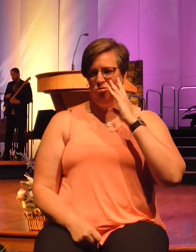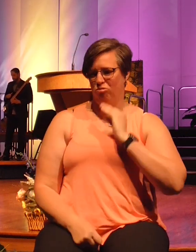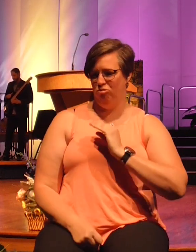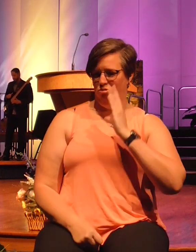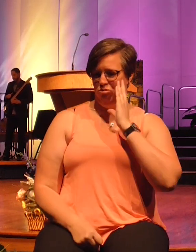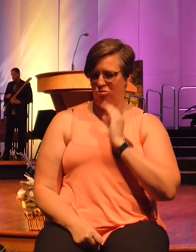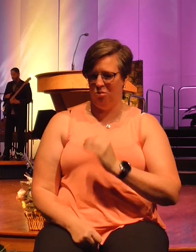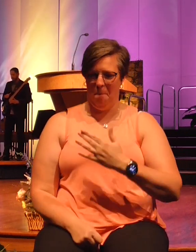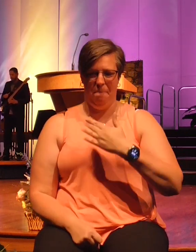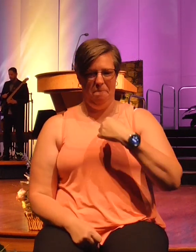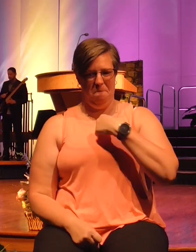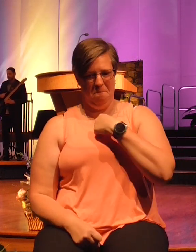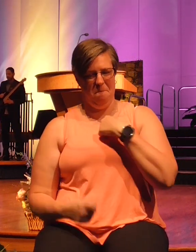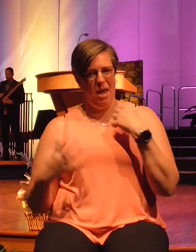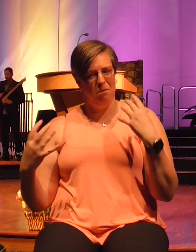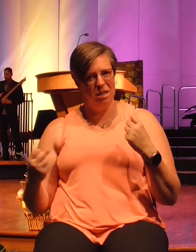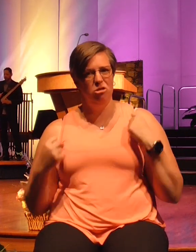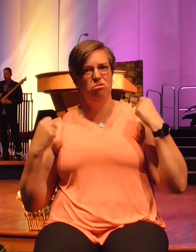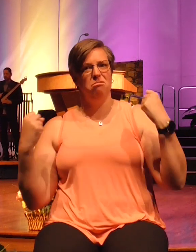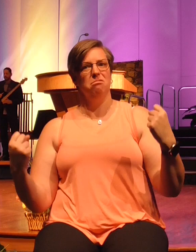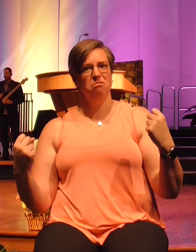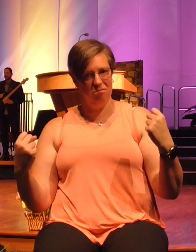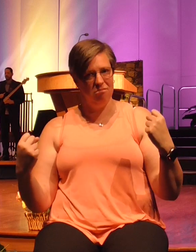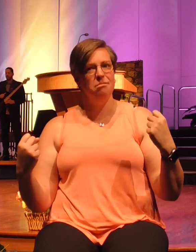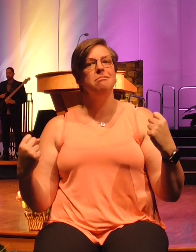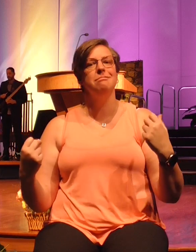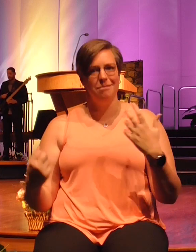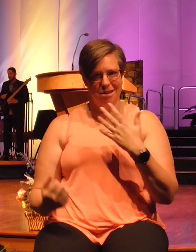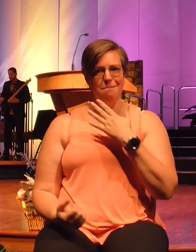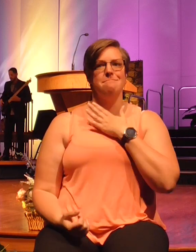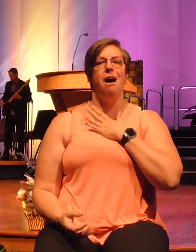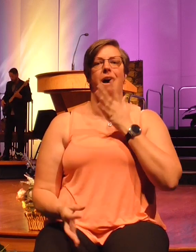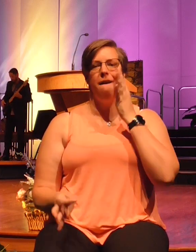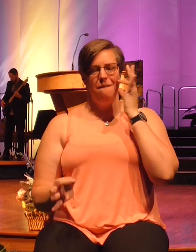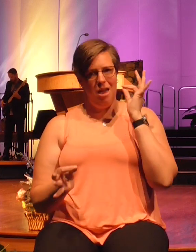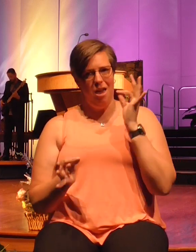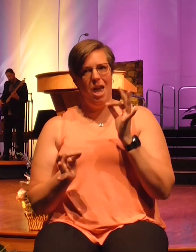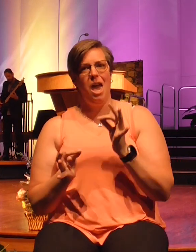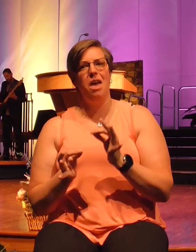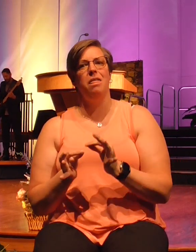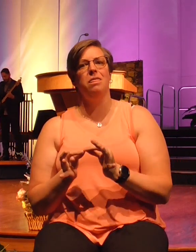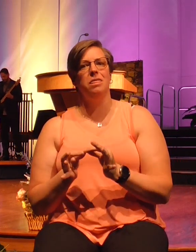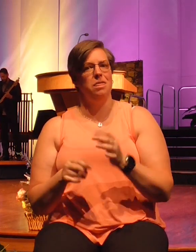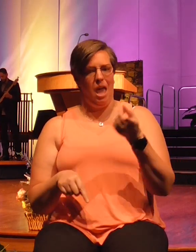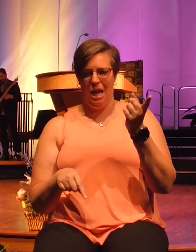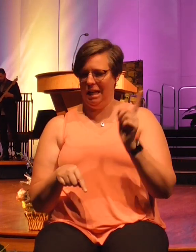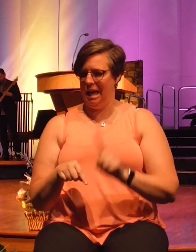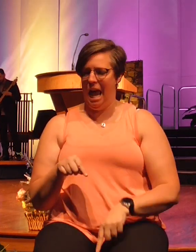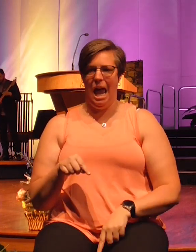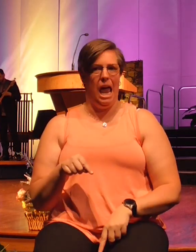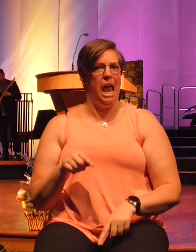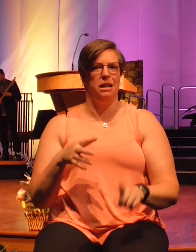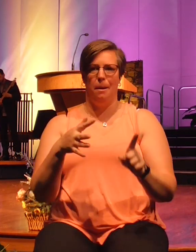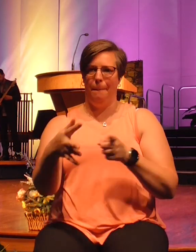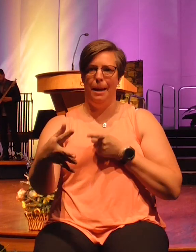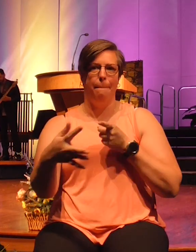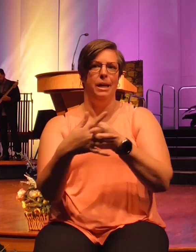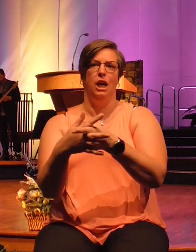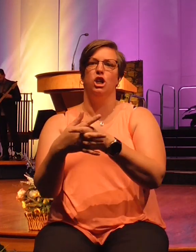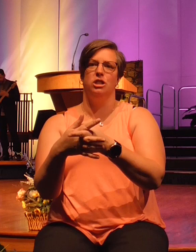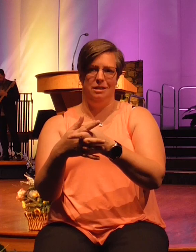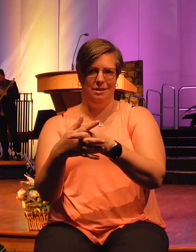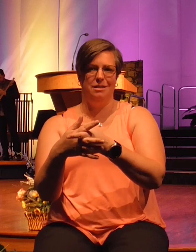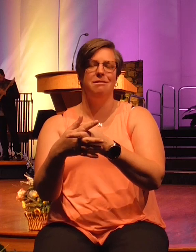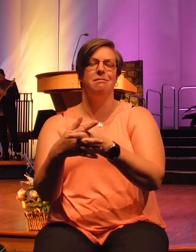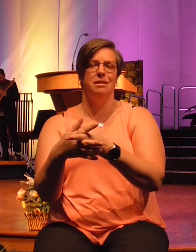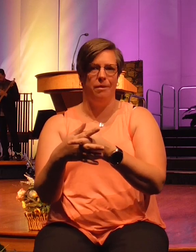me fierce. Know that my faith, it cannot be pierced. There's still